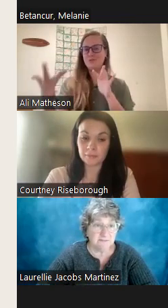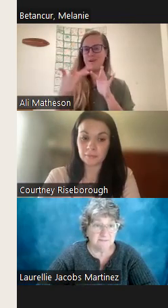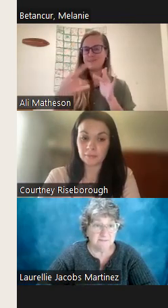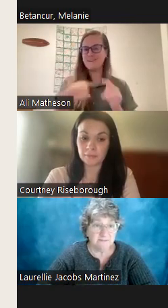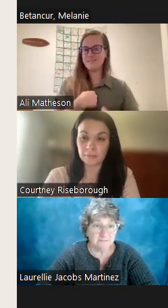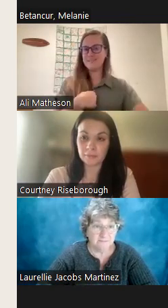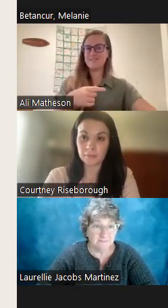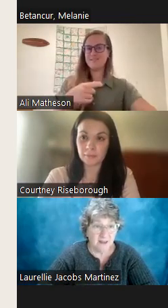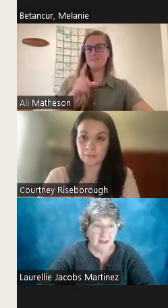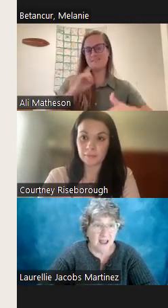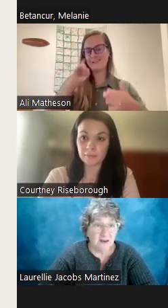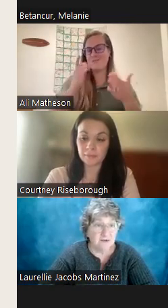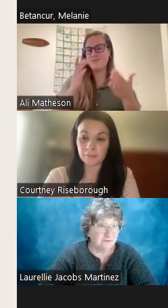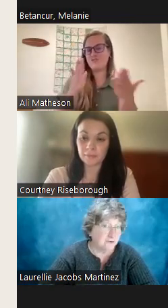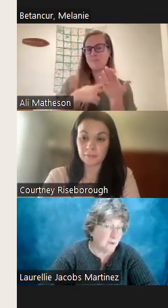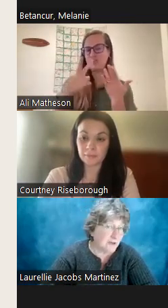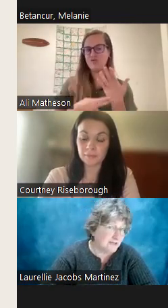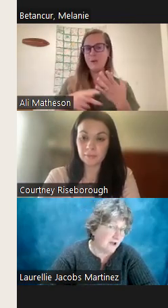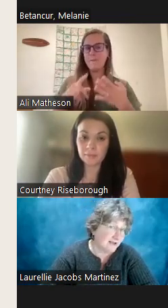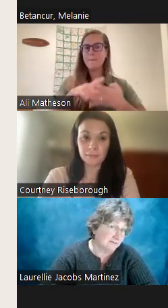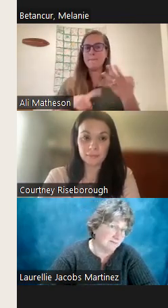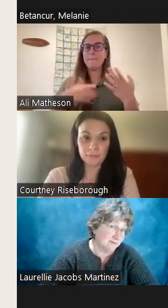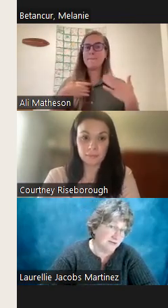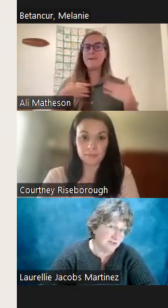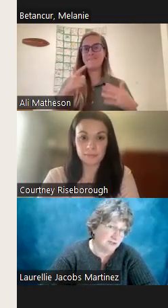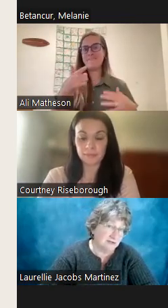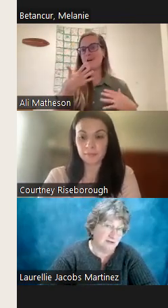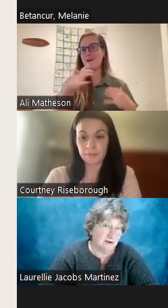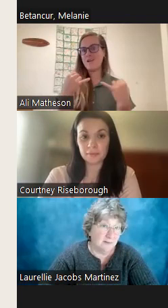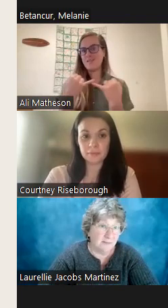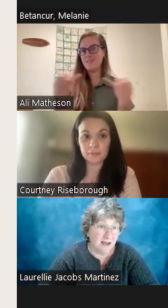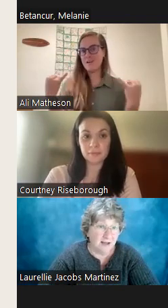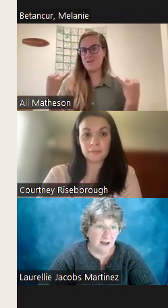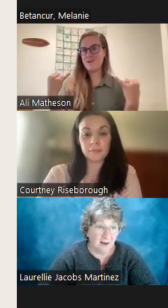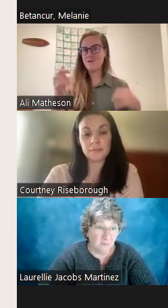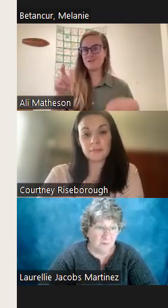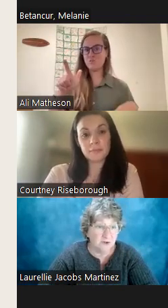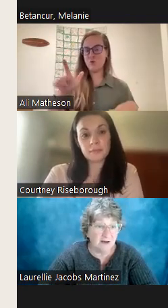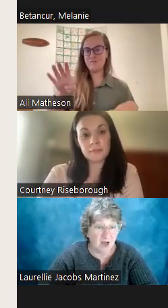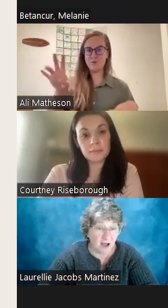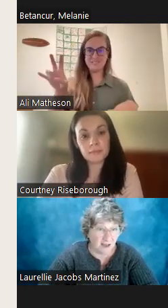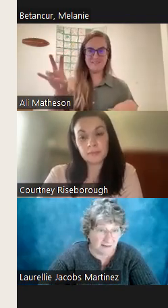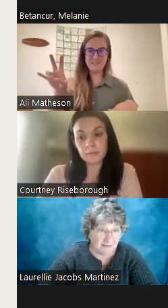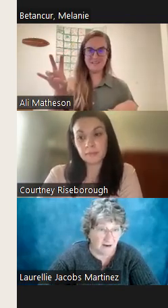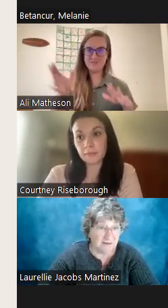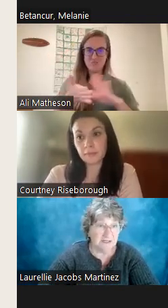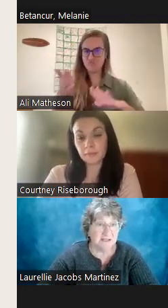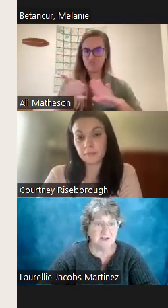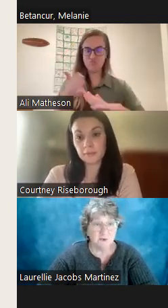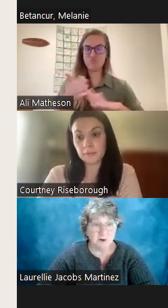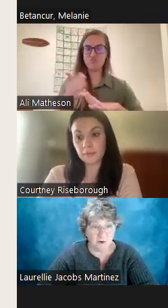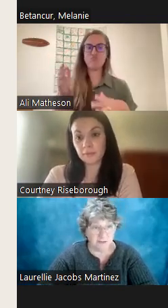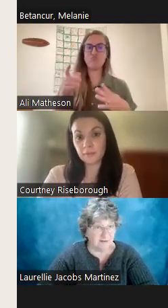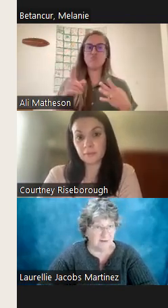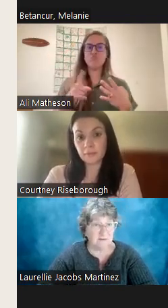Jersey. And there's a few ways that I can be reached, but we do have the hotline, obviously, and that's